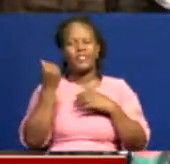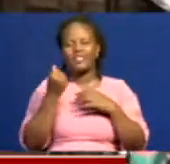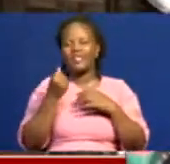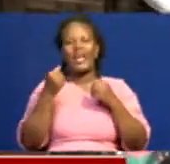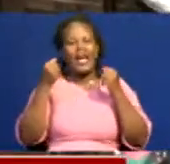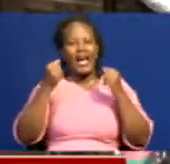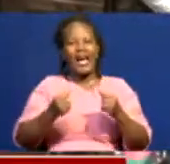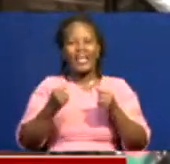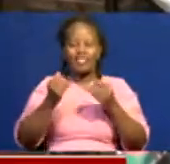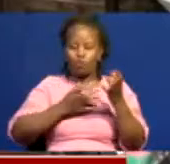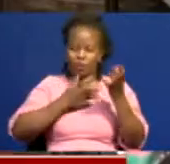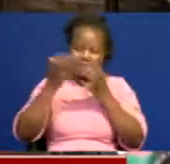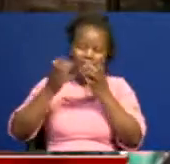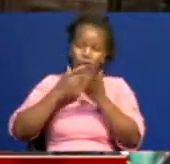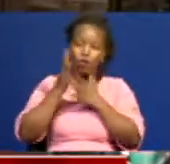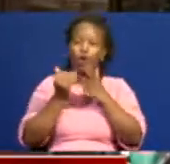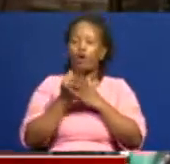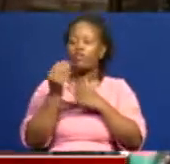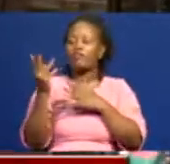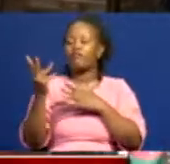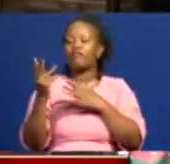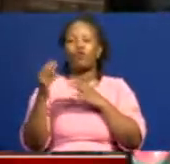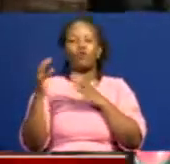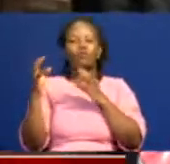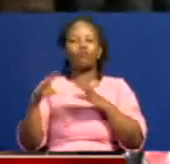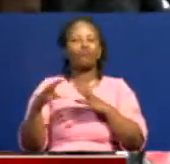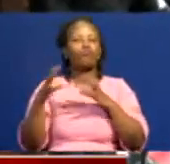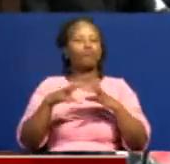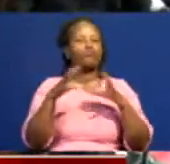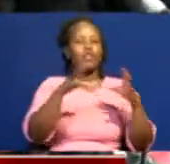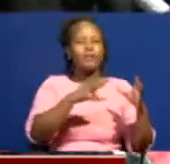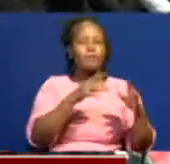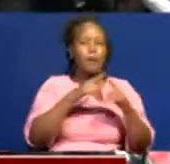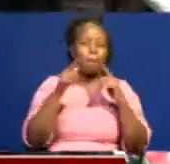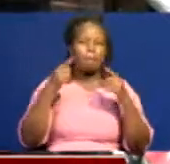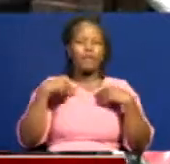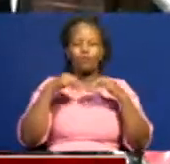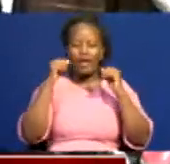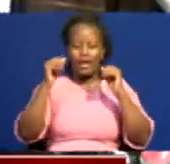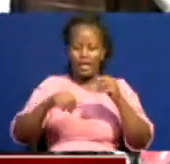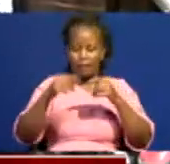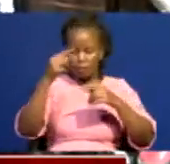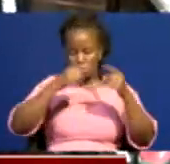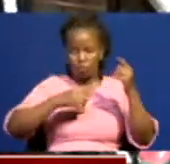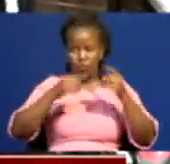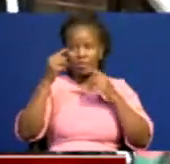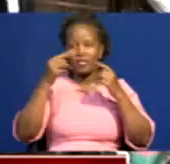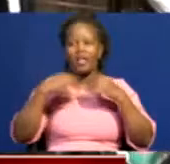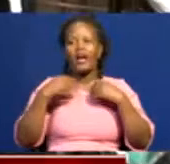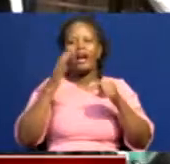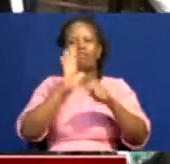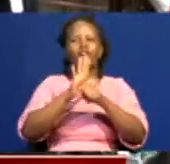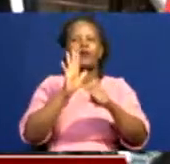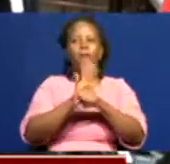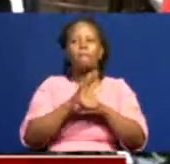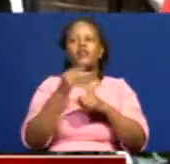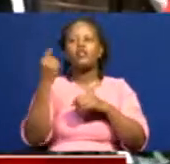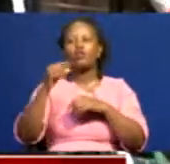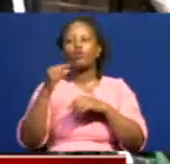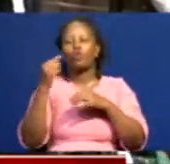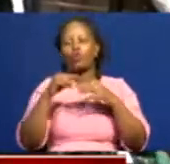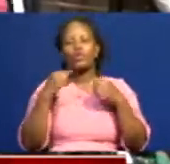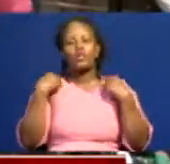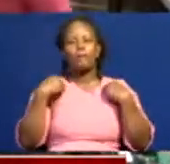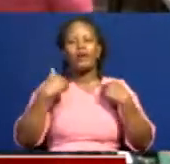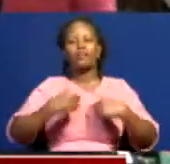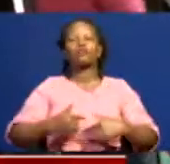team as we'd have wanted, but despite that, we're able to emerge with position 3. We had several gold medals and a lot of